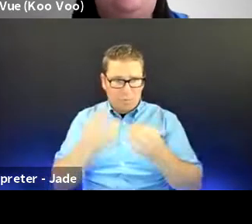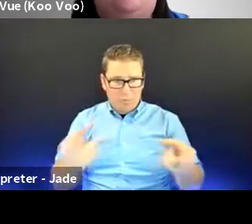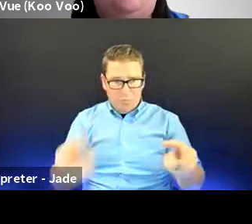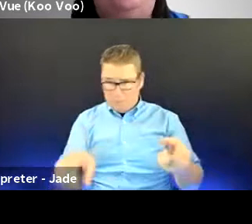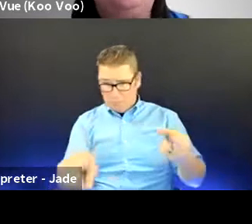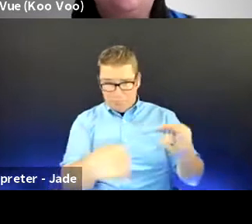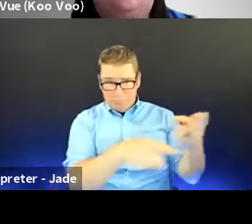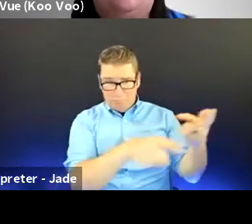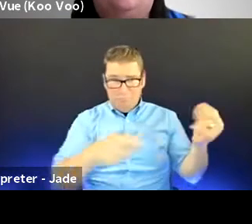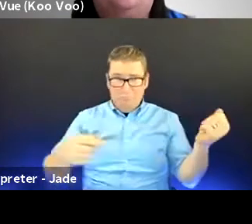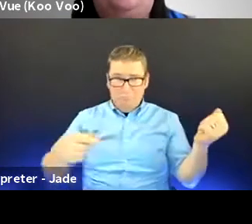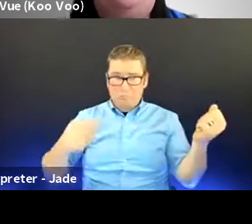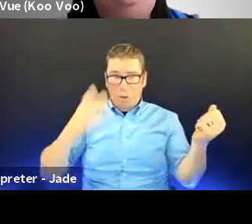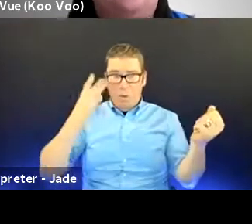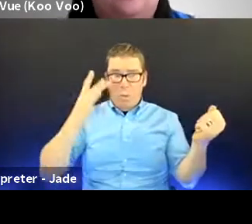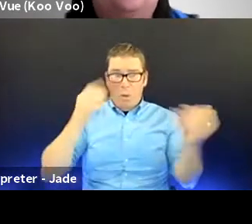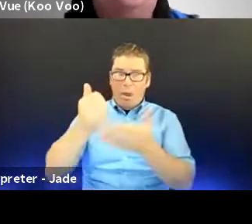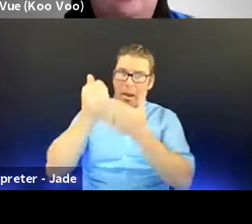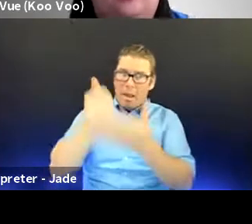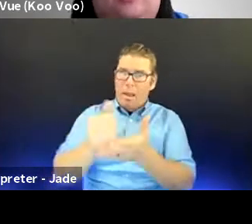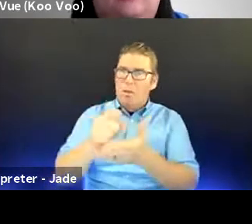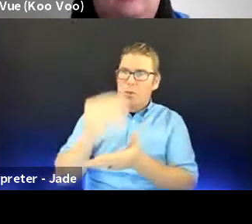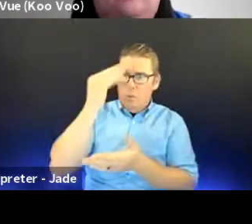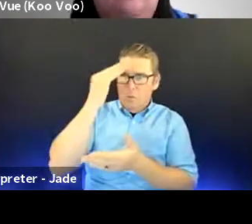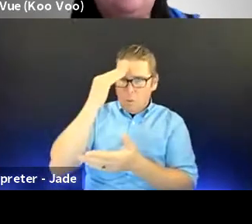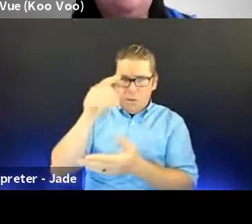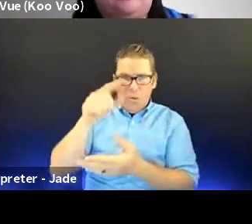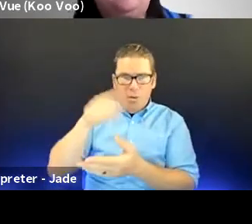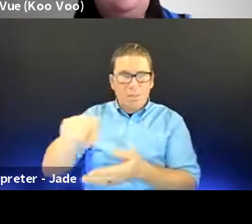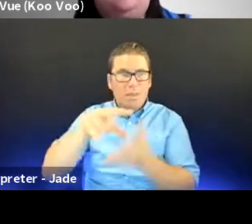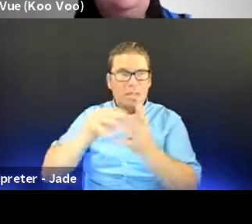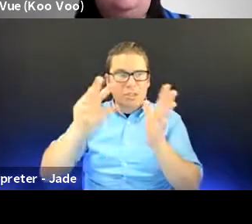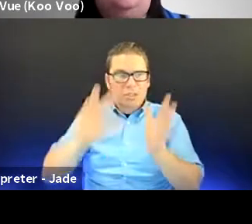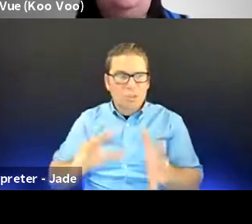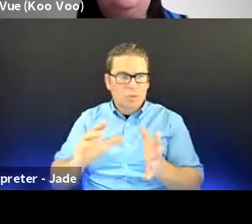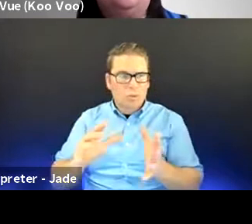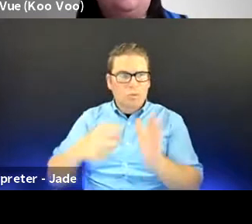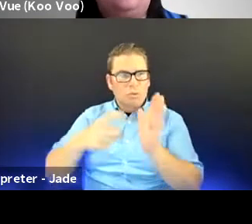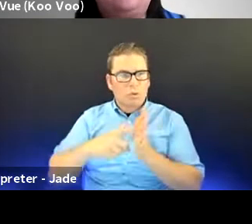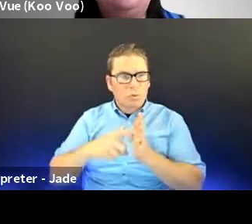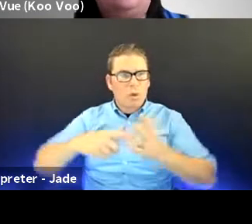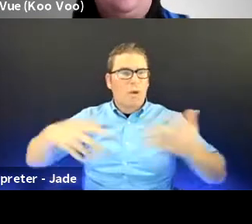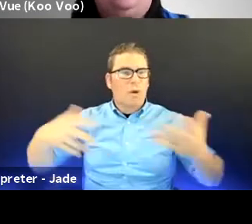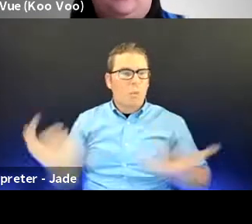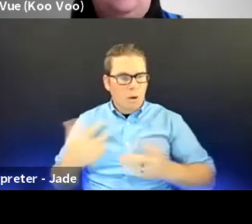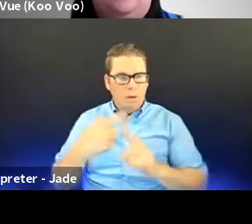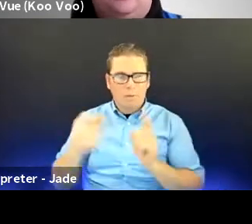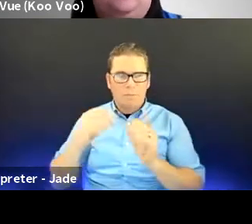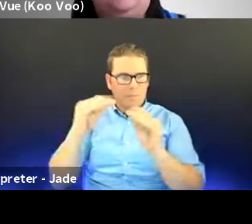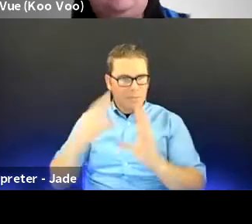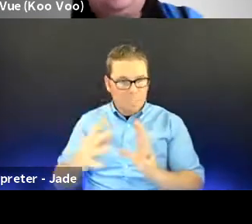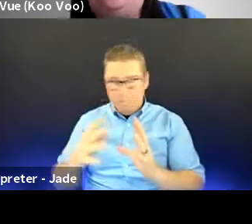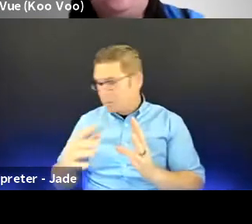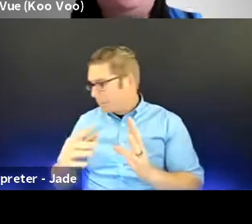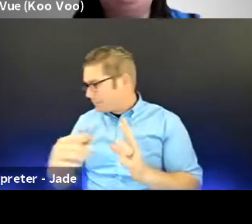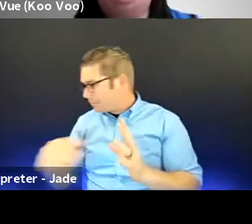of their professors, their instructors are, right? Because as faculty, we have our expectations.